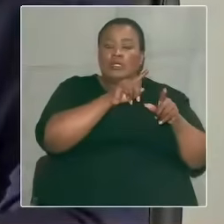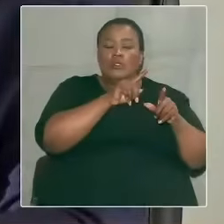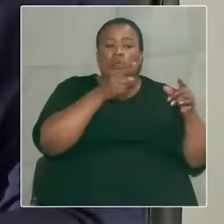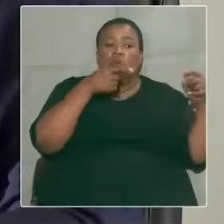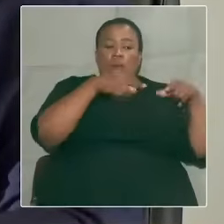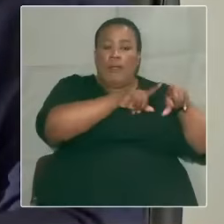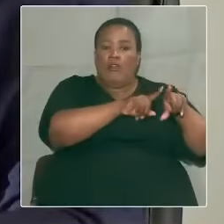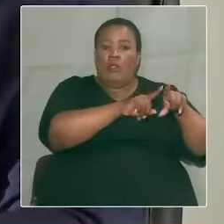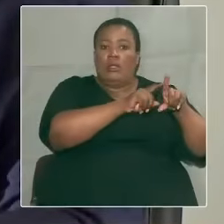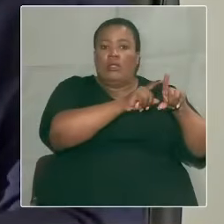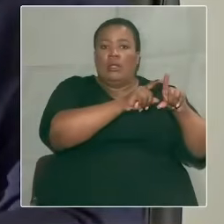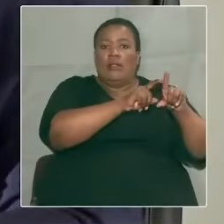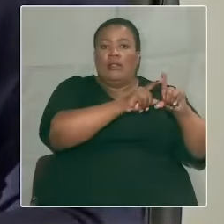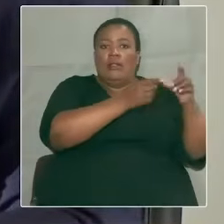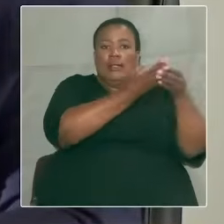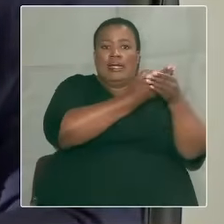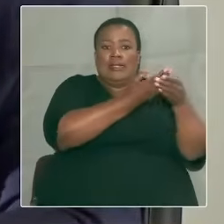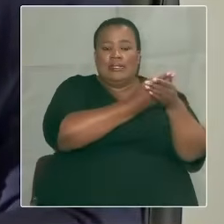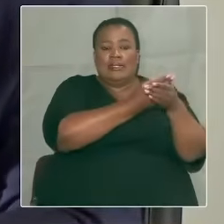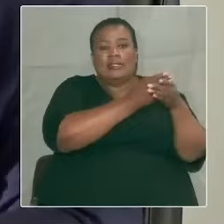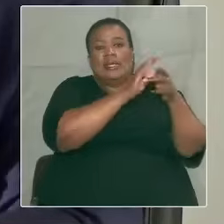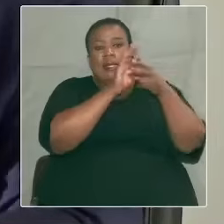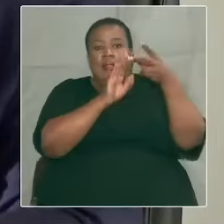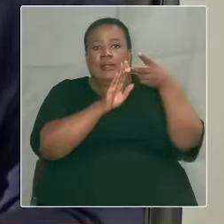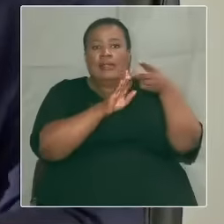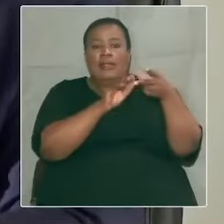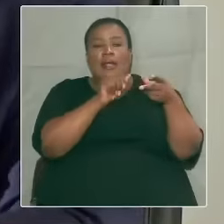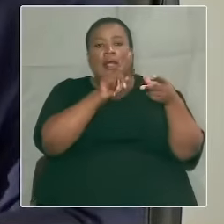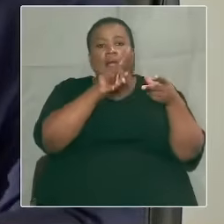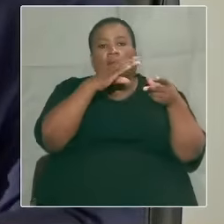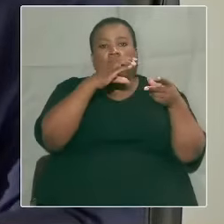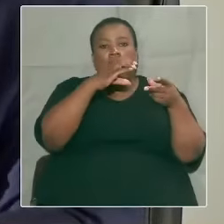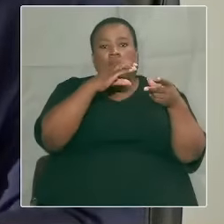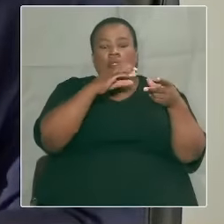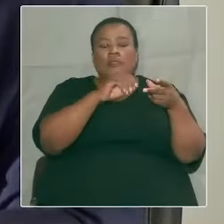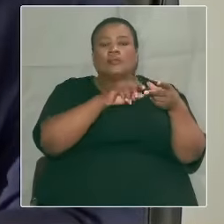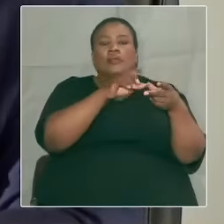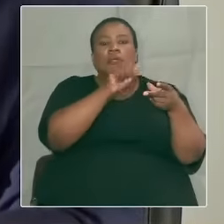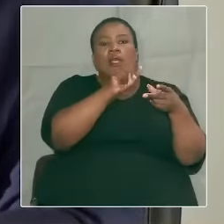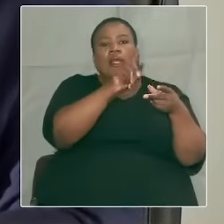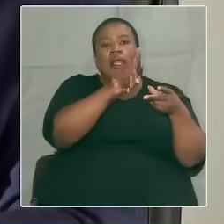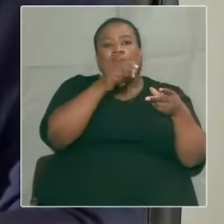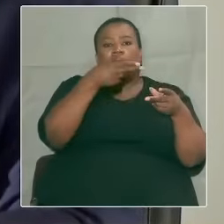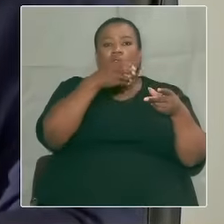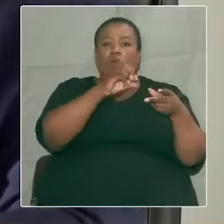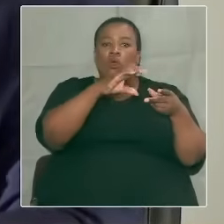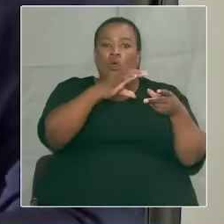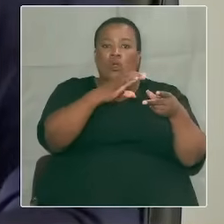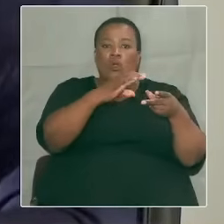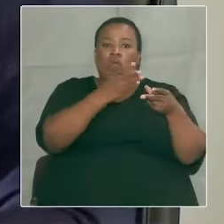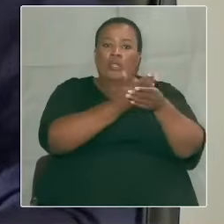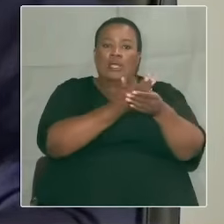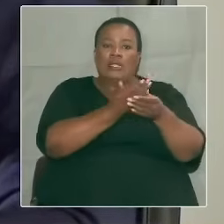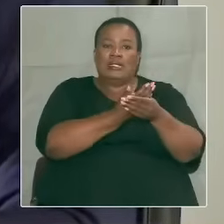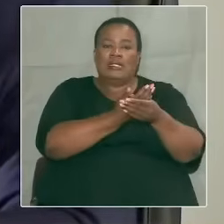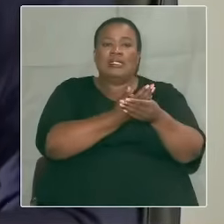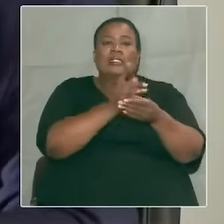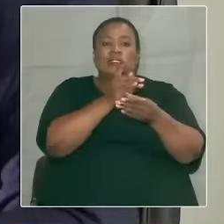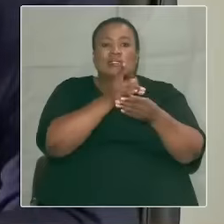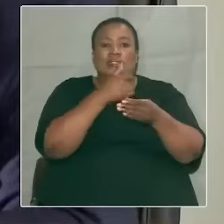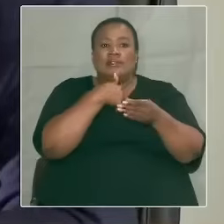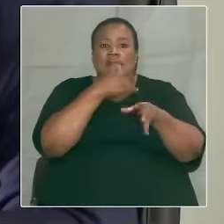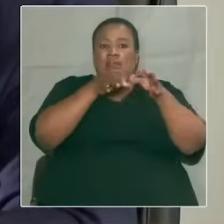parallel cases and the ad hoc cases. I would want to leave that also more specifically